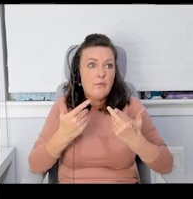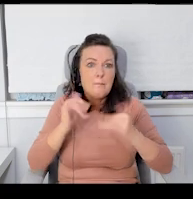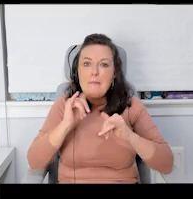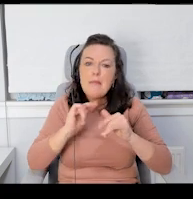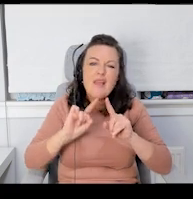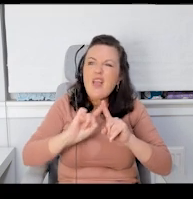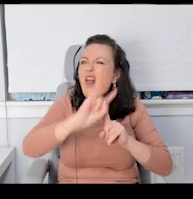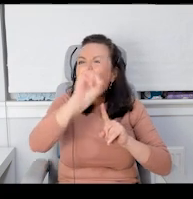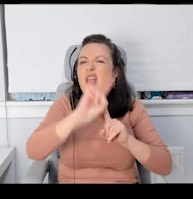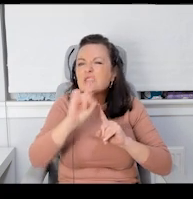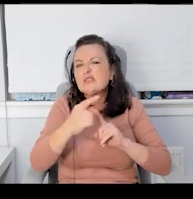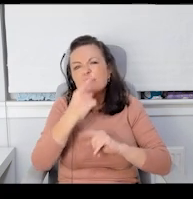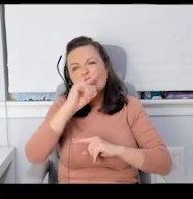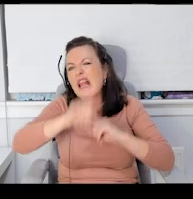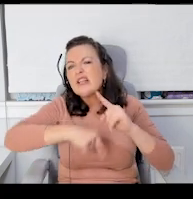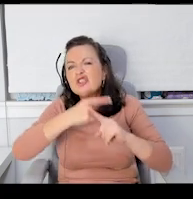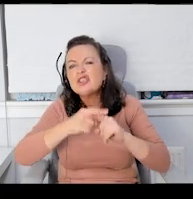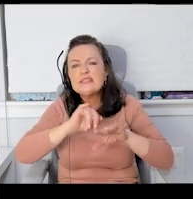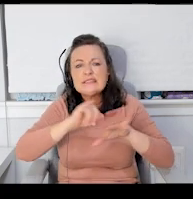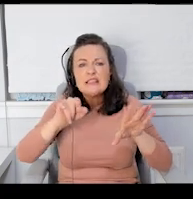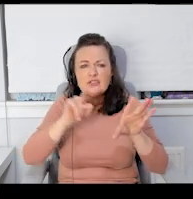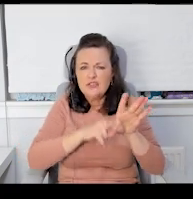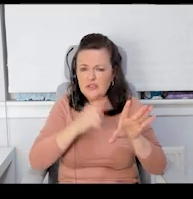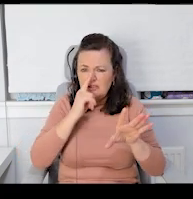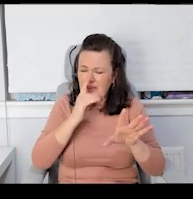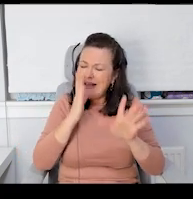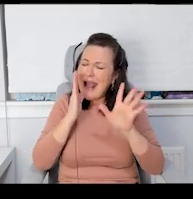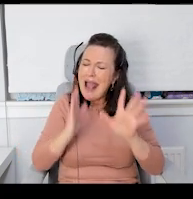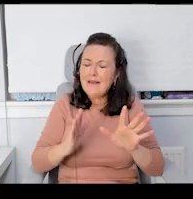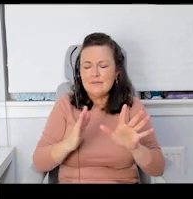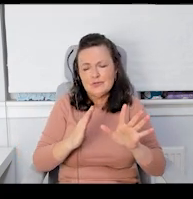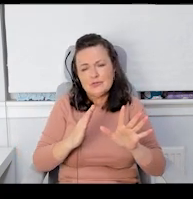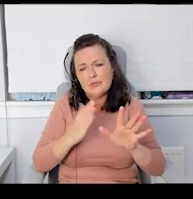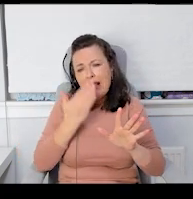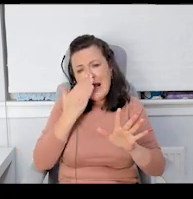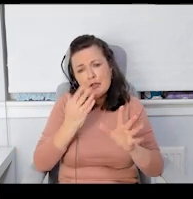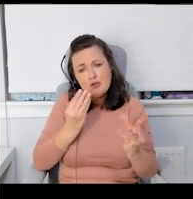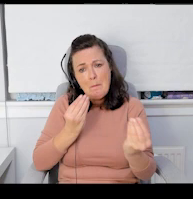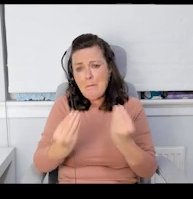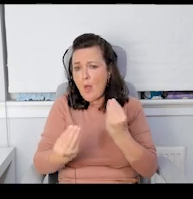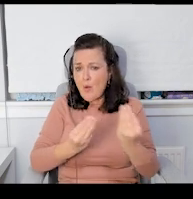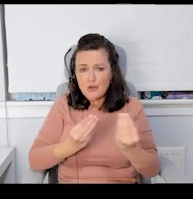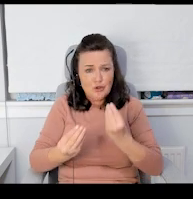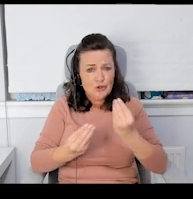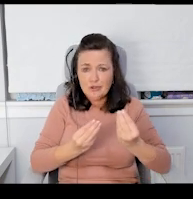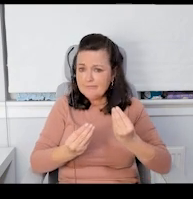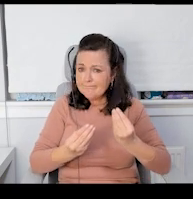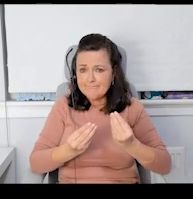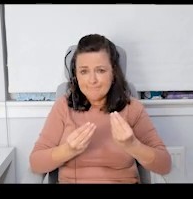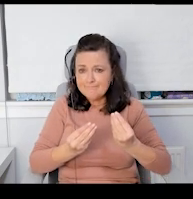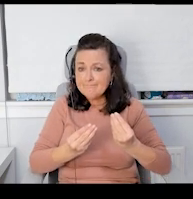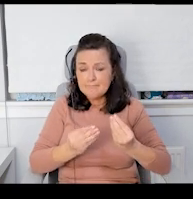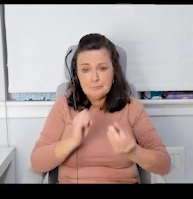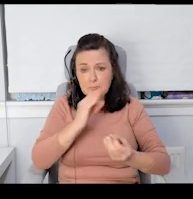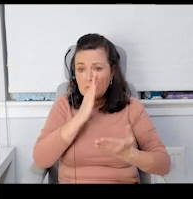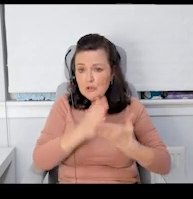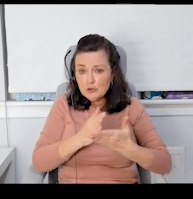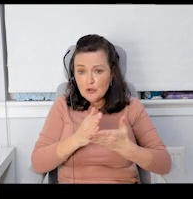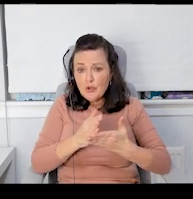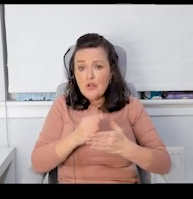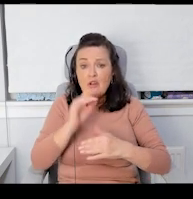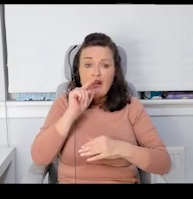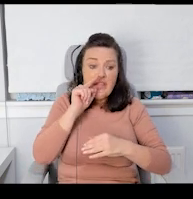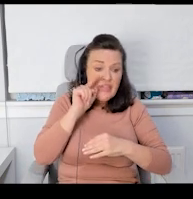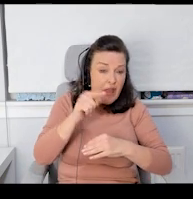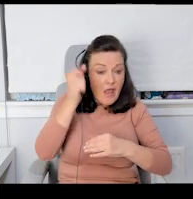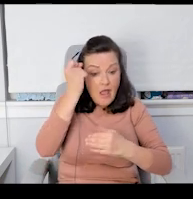year on a certain day or in a certain afternoon. It's just that flexibility of approach about where that makes sense, and again, that honesty with employers. It's